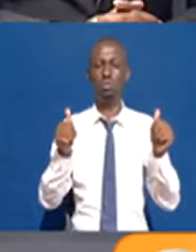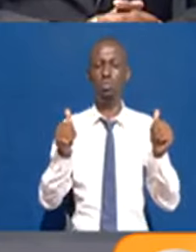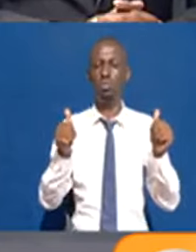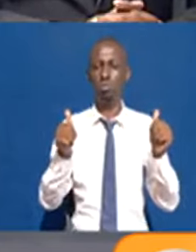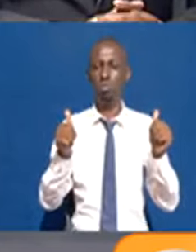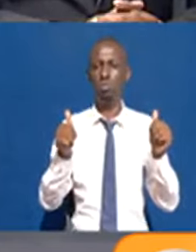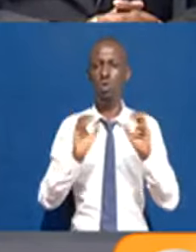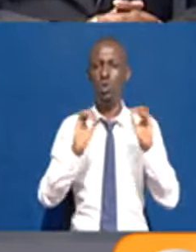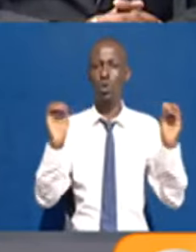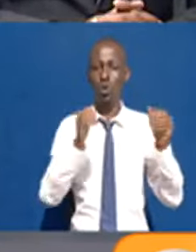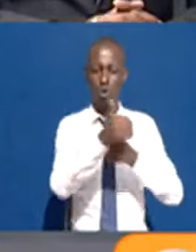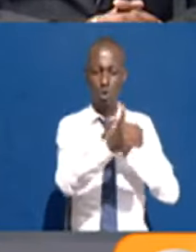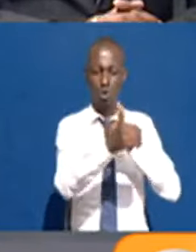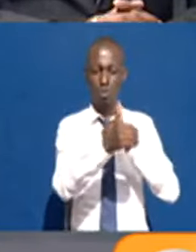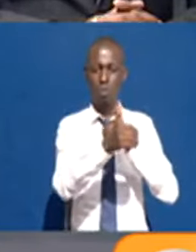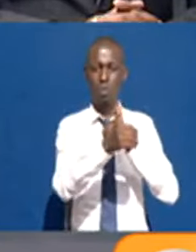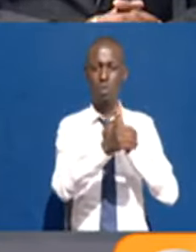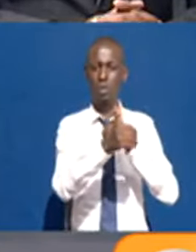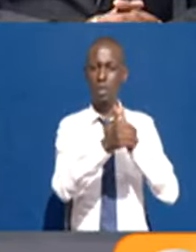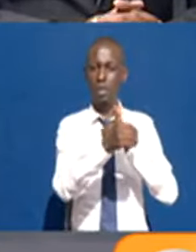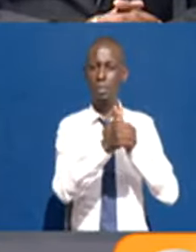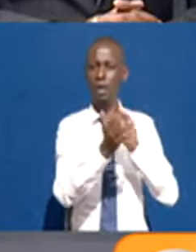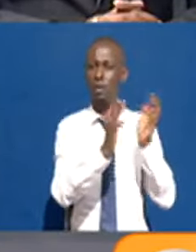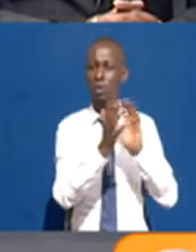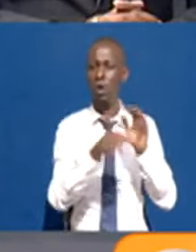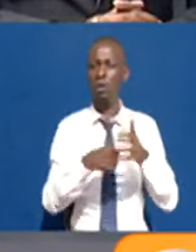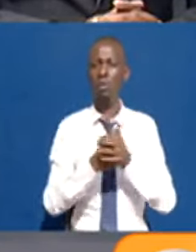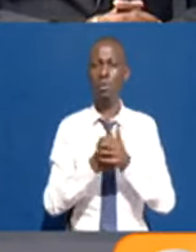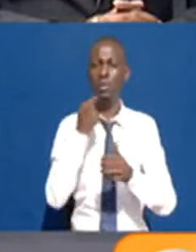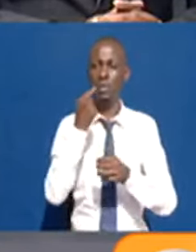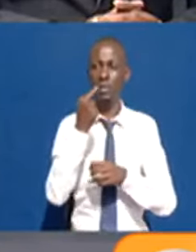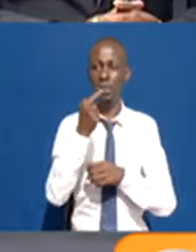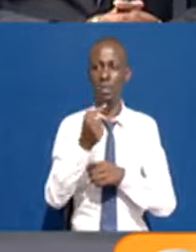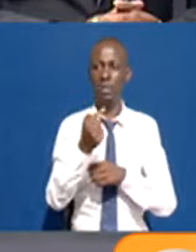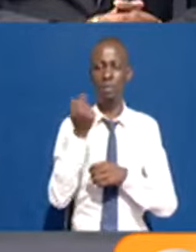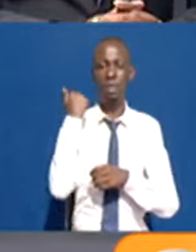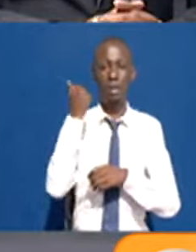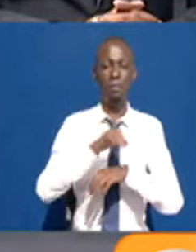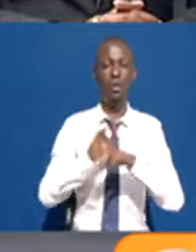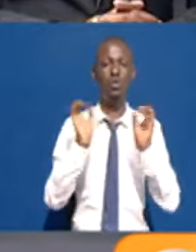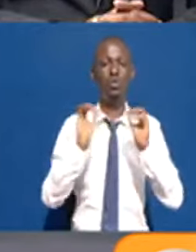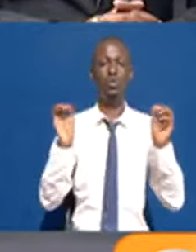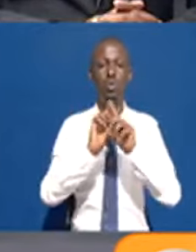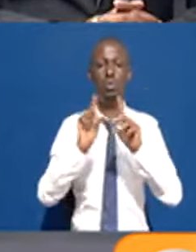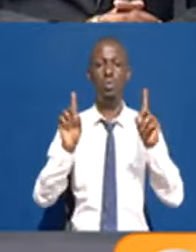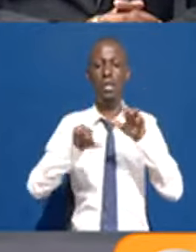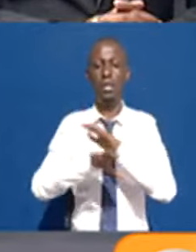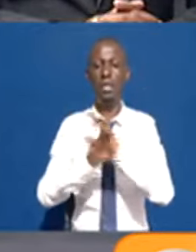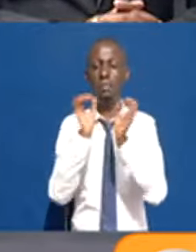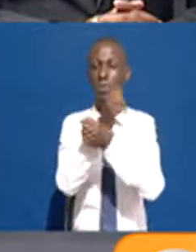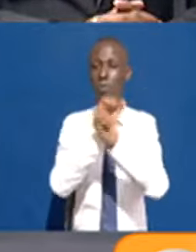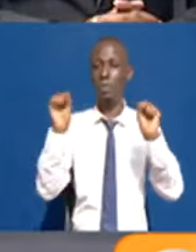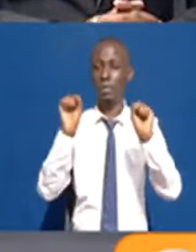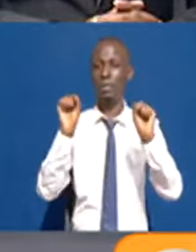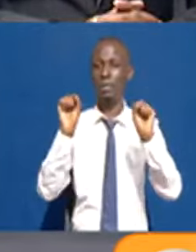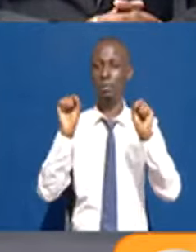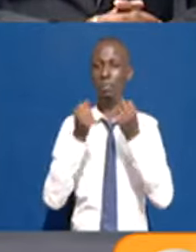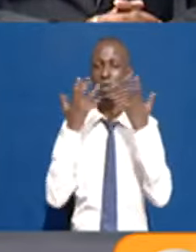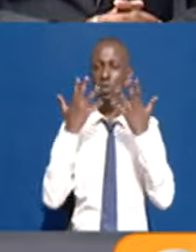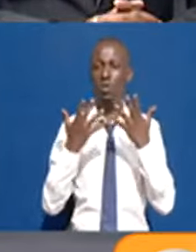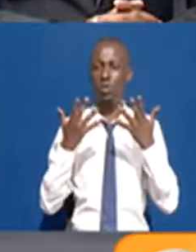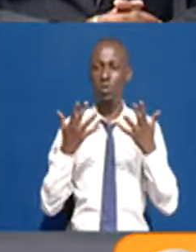further highlighted our tourism numbers not being favorable, yet his boss, the deputy president, said